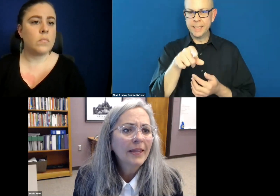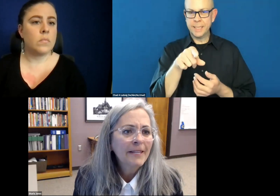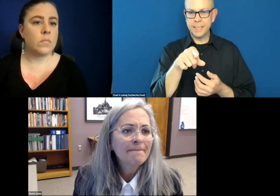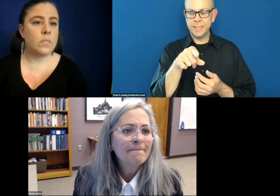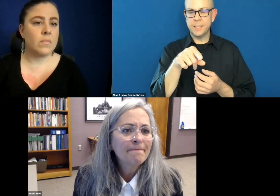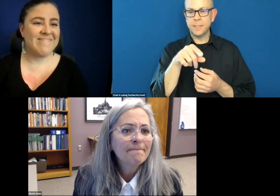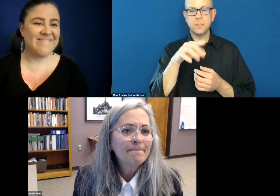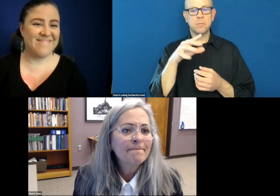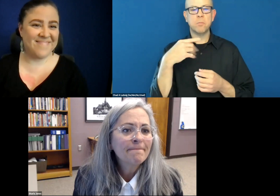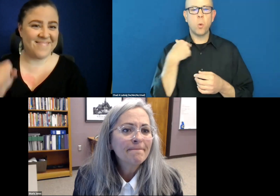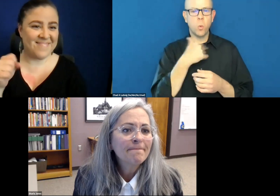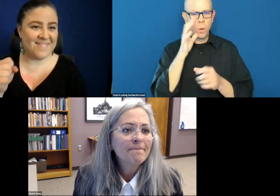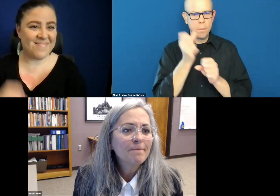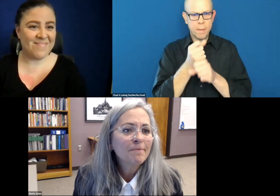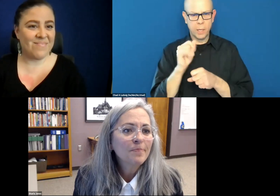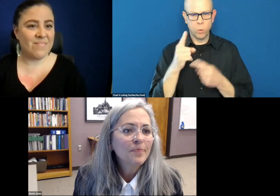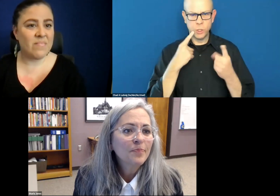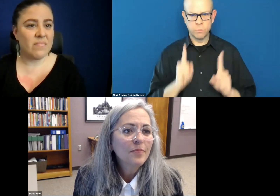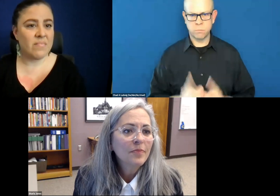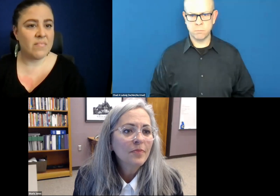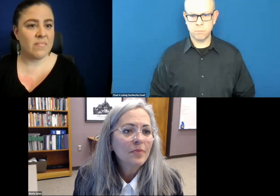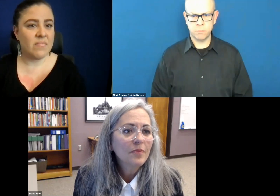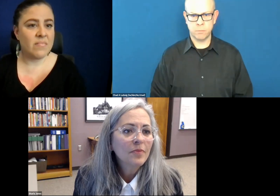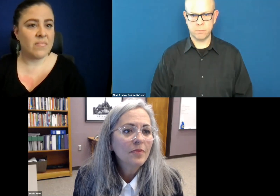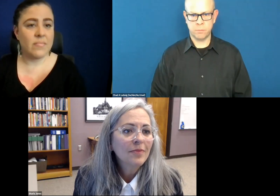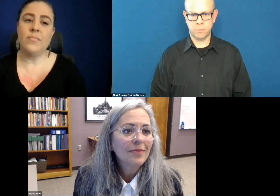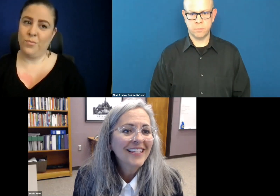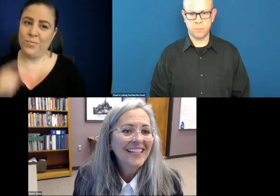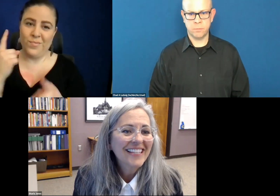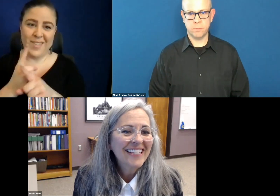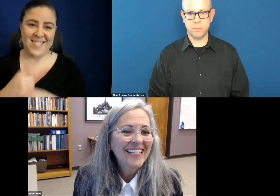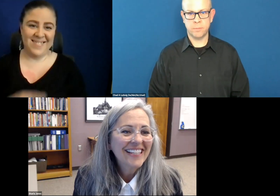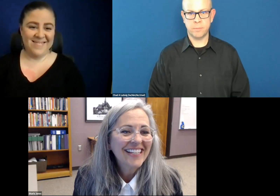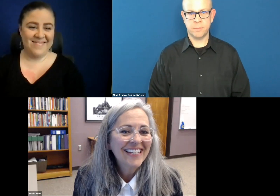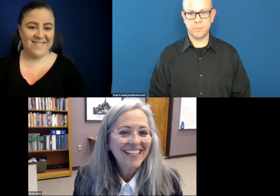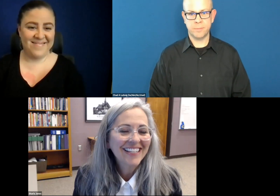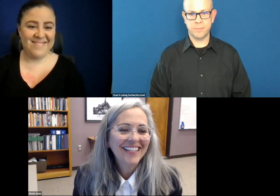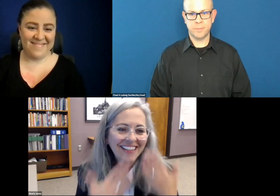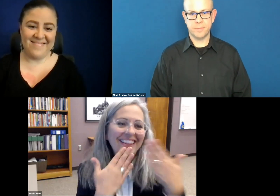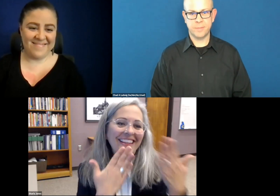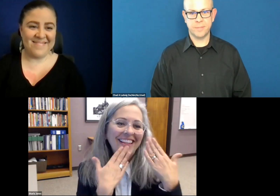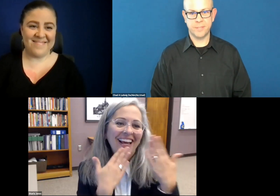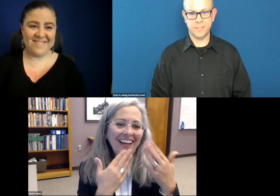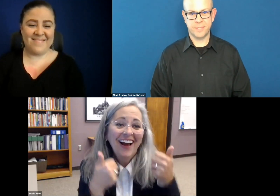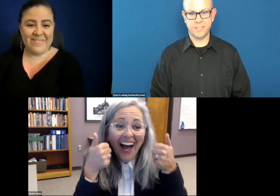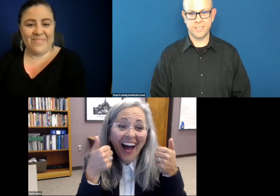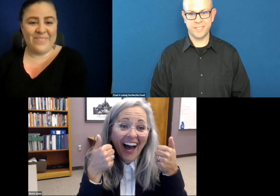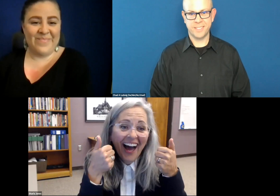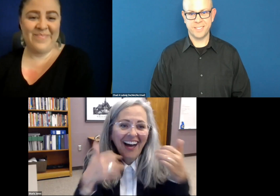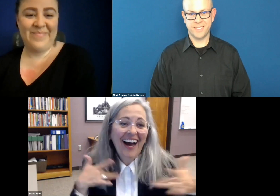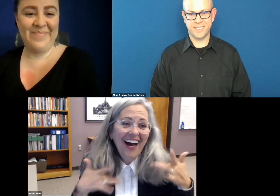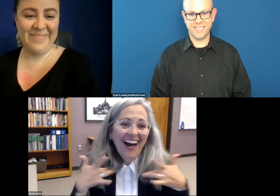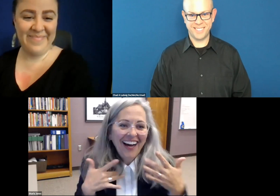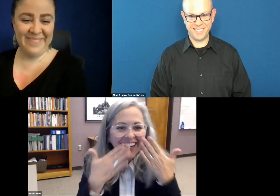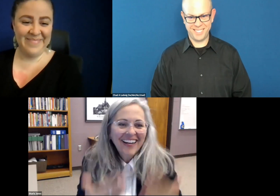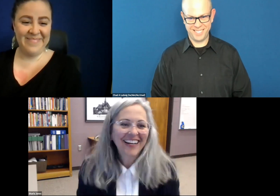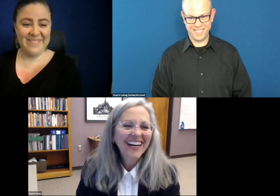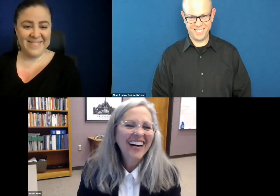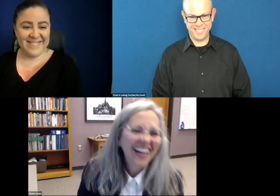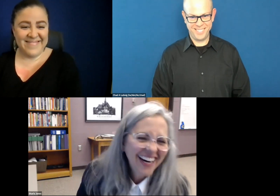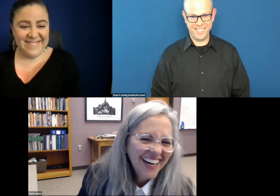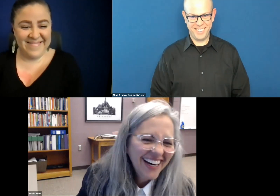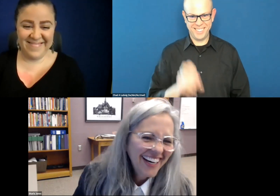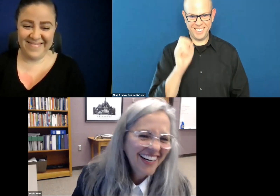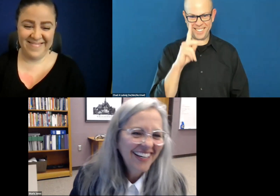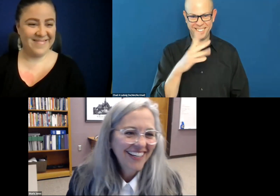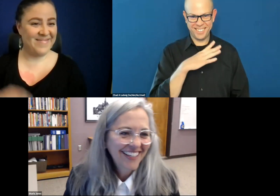Go ahead, Chad Chad. says, yes, that's a unique situation. We would make it work. We would make it work. Oh, Yes, Charlotte says, thank you so